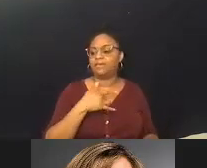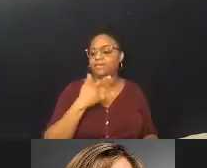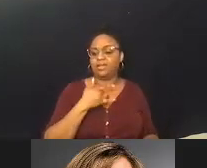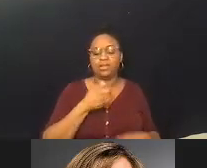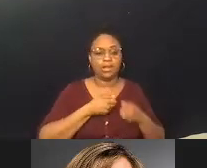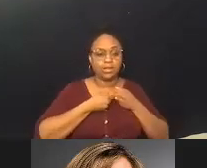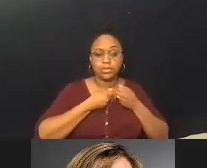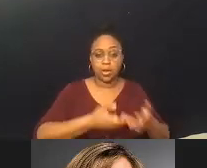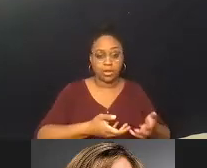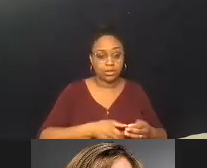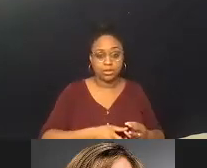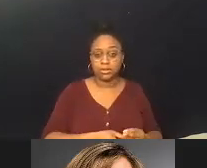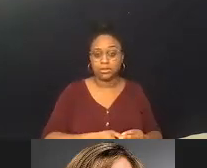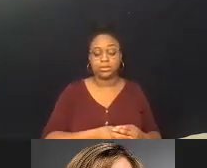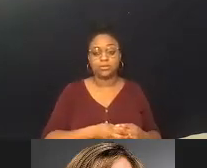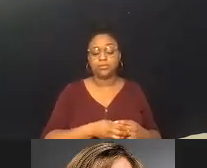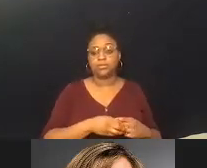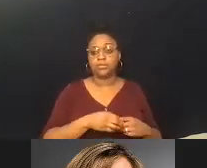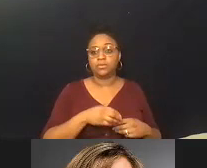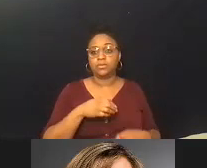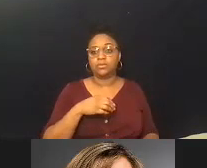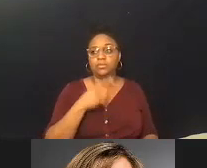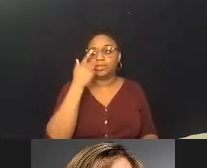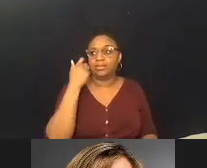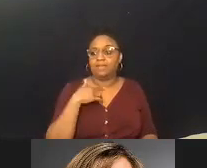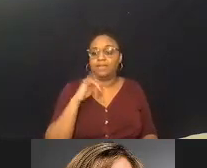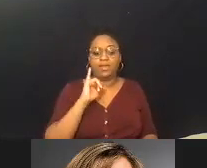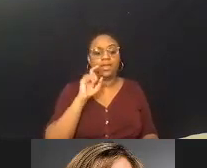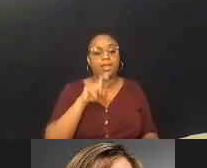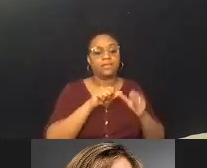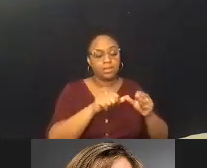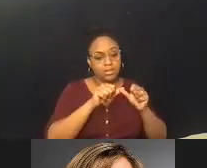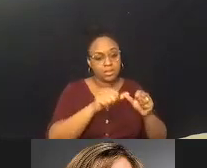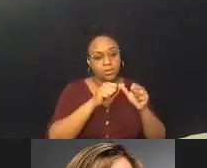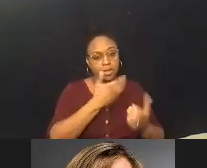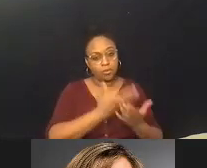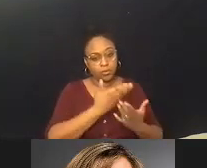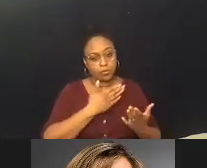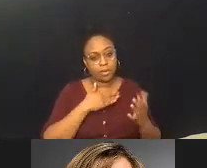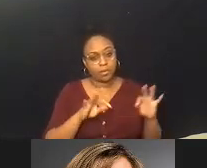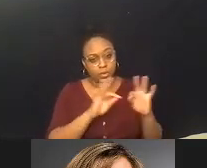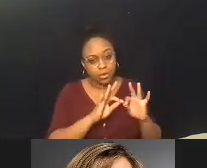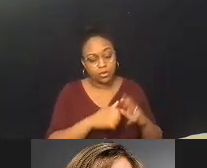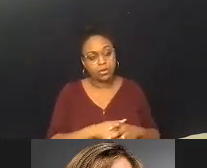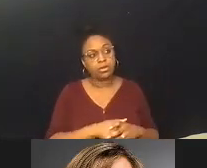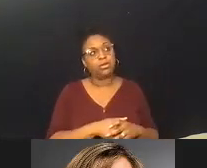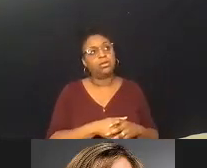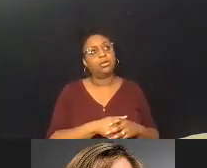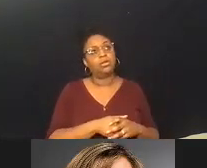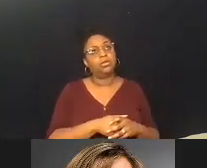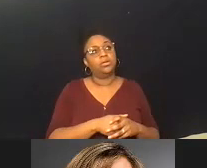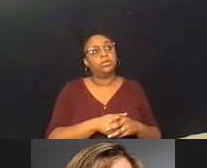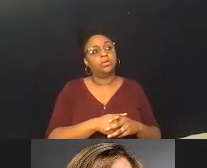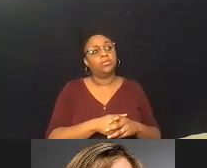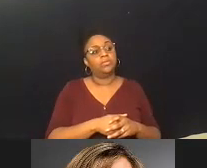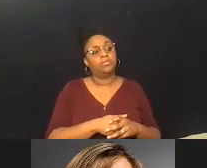having to consistently, what it feels like, prove my worth, prove the worth or the importance of the